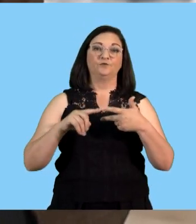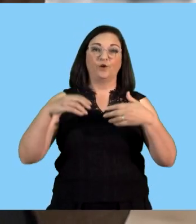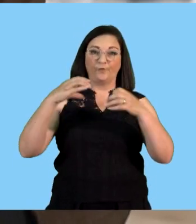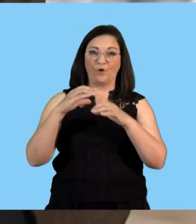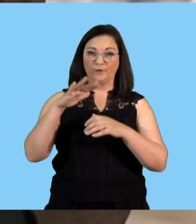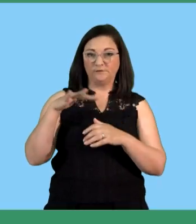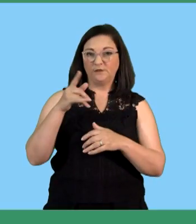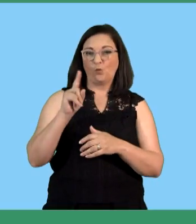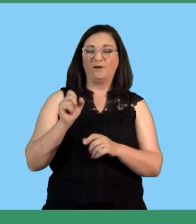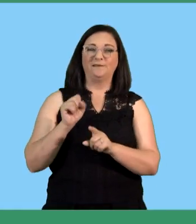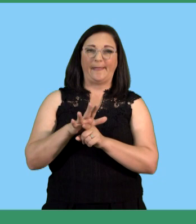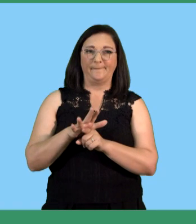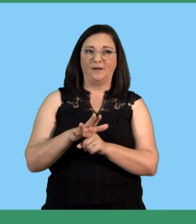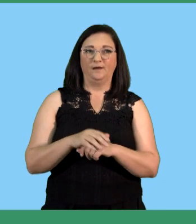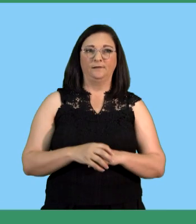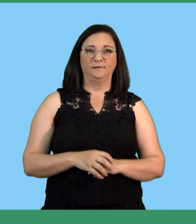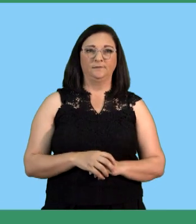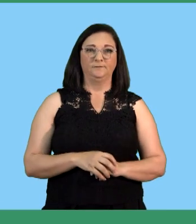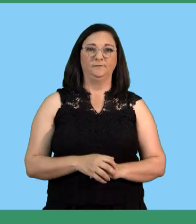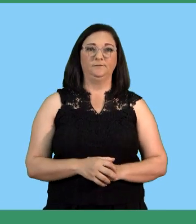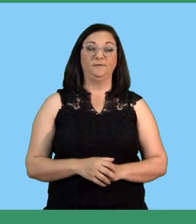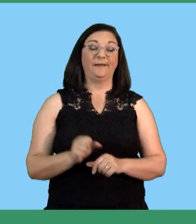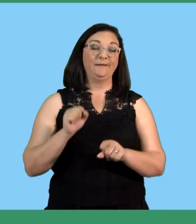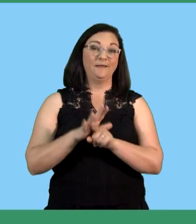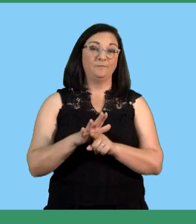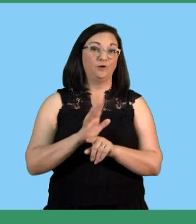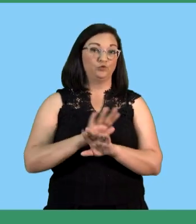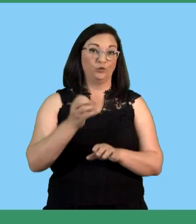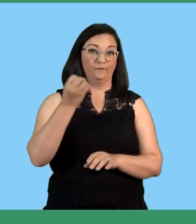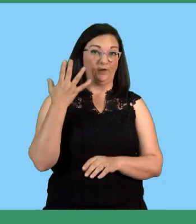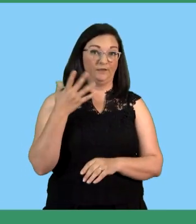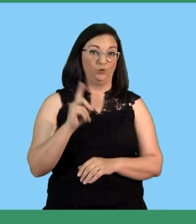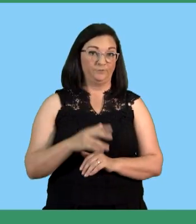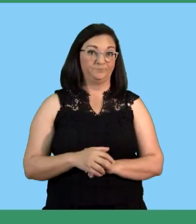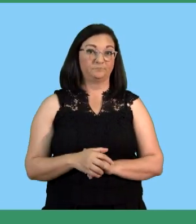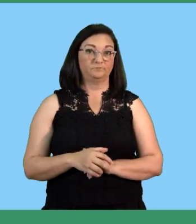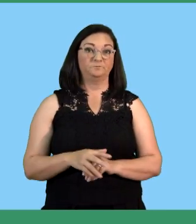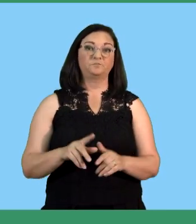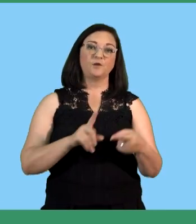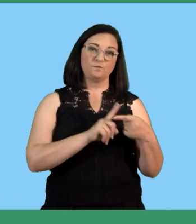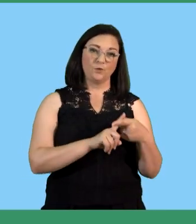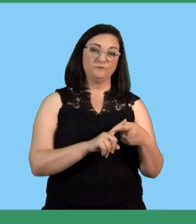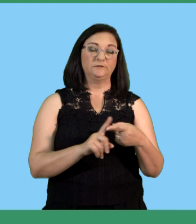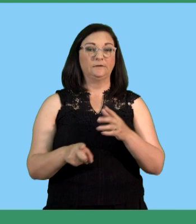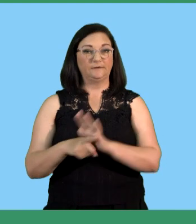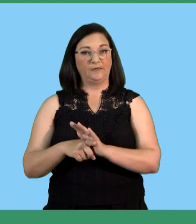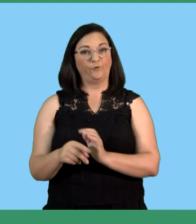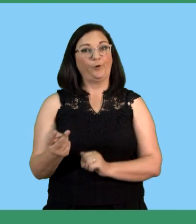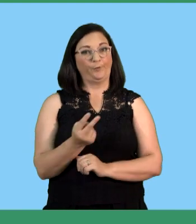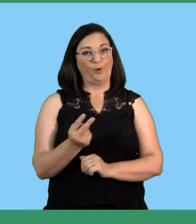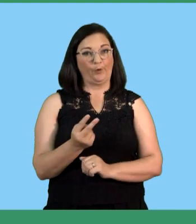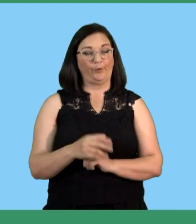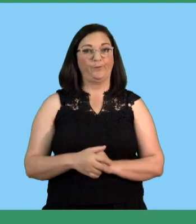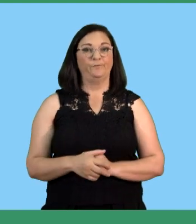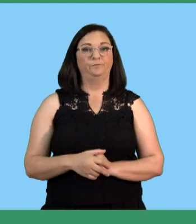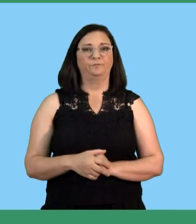second focus area, which is the impact of the Consumer Protection Act. Under impact, don't forget, we are looking at what? The positives and the negatives.